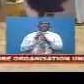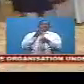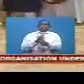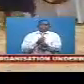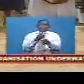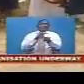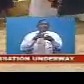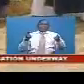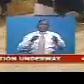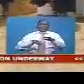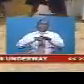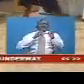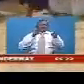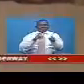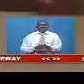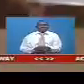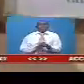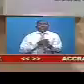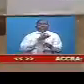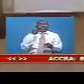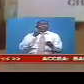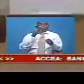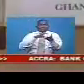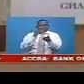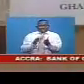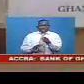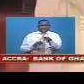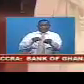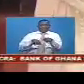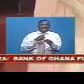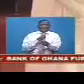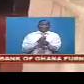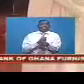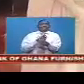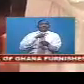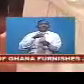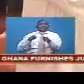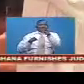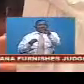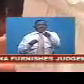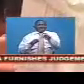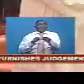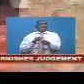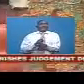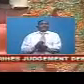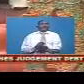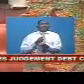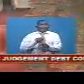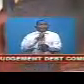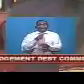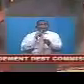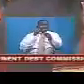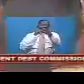were awarded a diploma in basic education. The overall best graduating student this year was Miss Maud Ganson